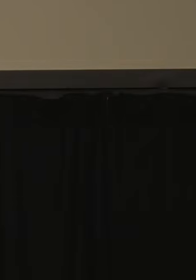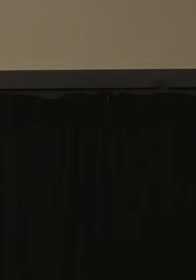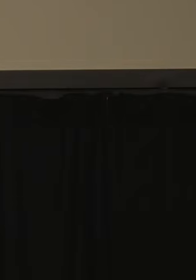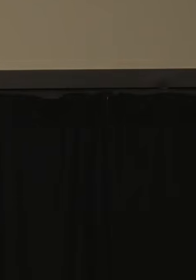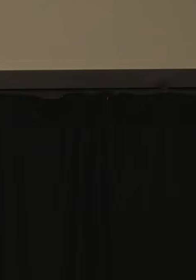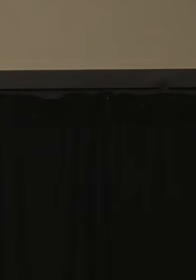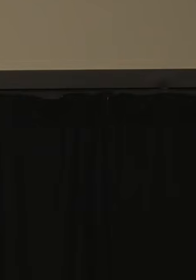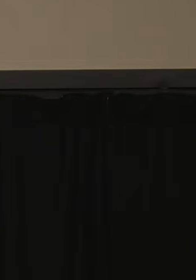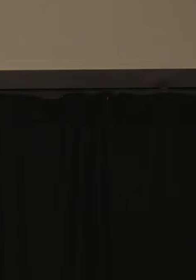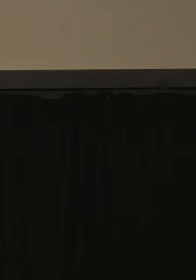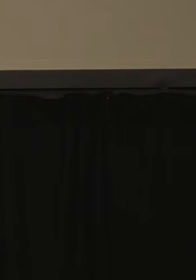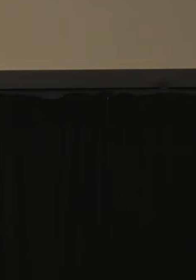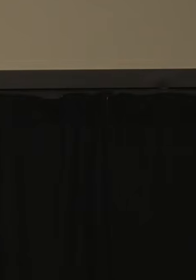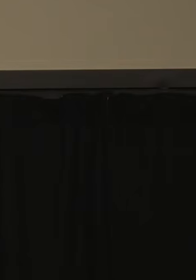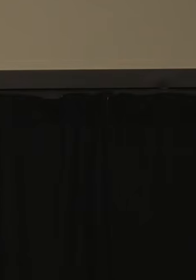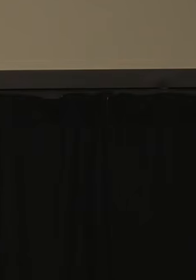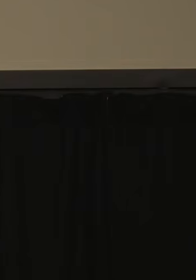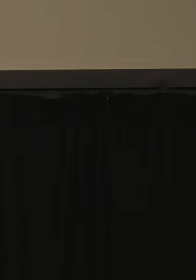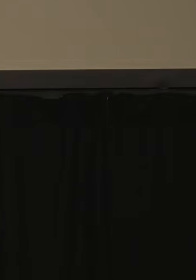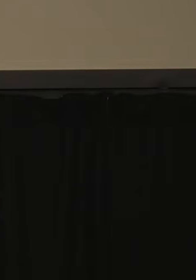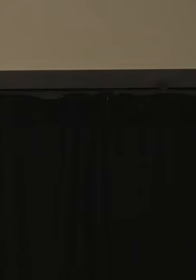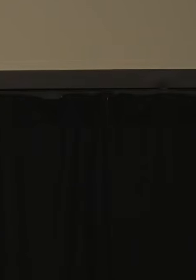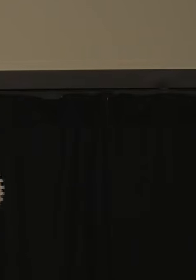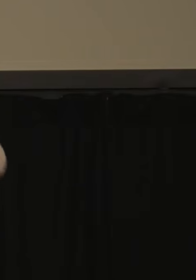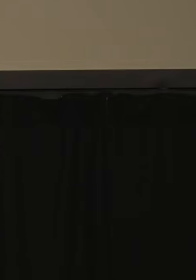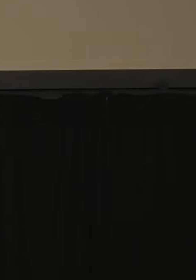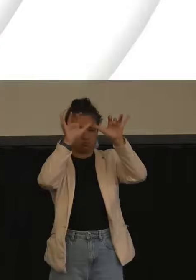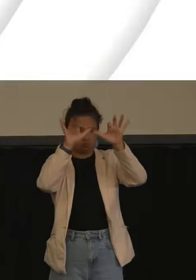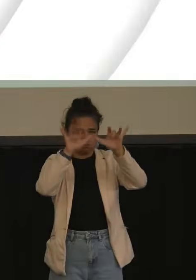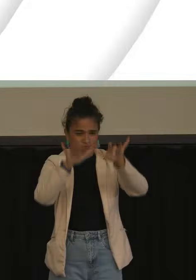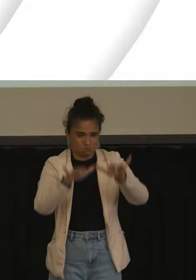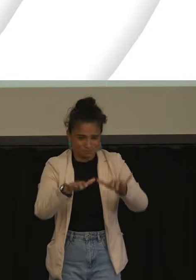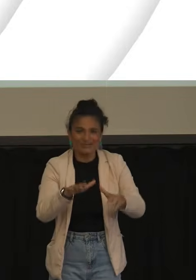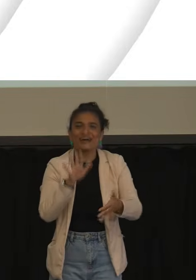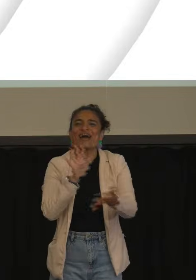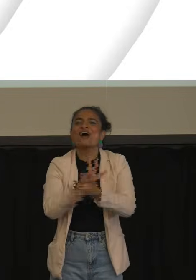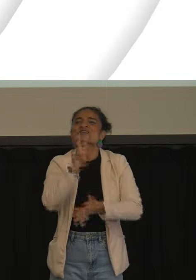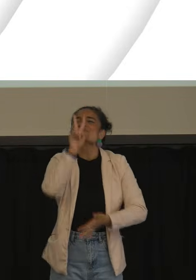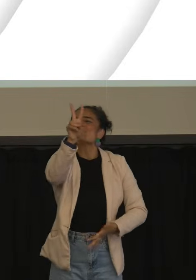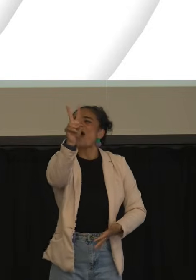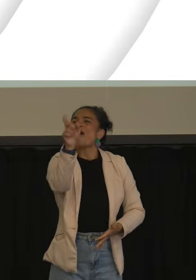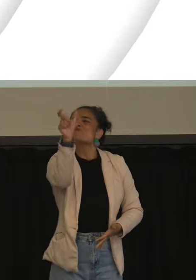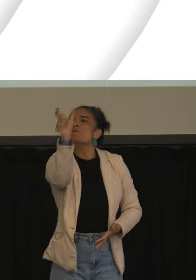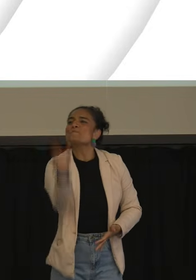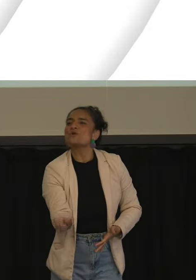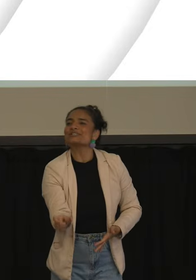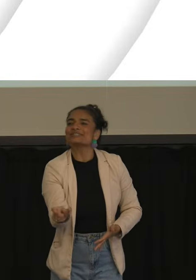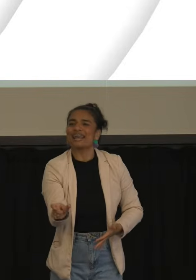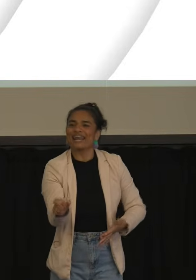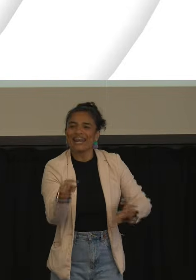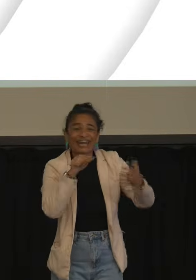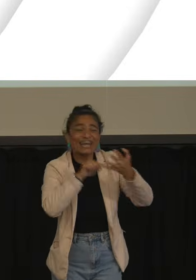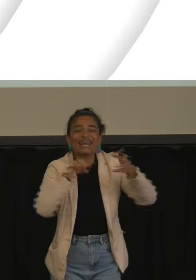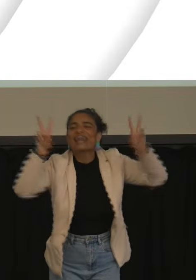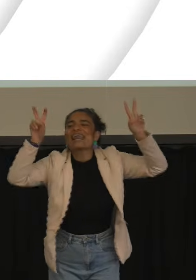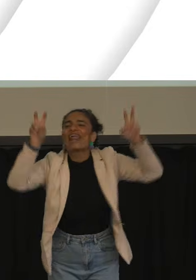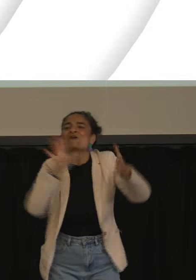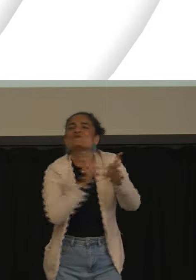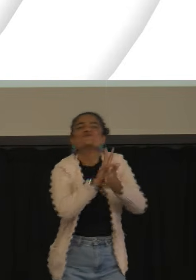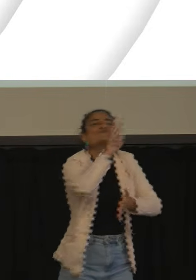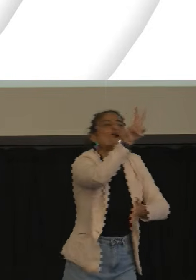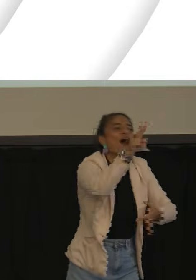12th language, and we're going to provide a prize now to someone who was the 12th person who registered in